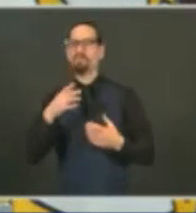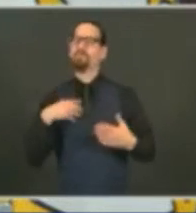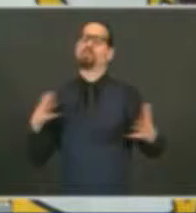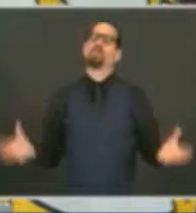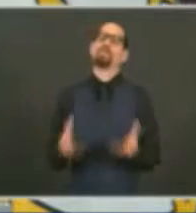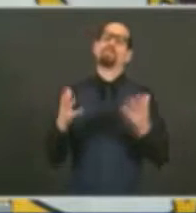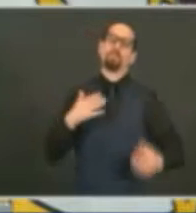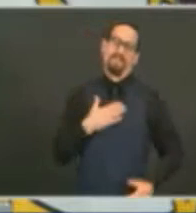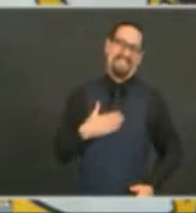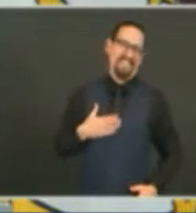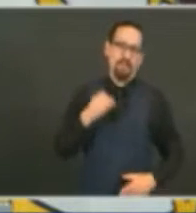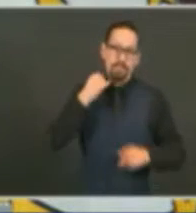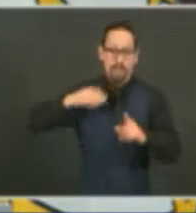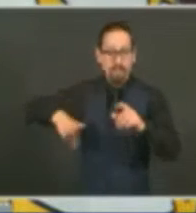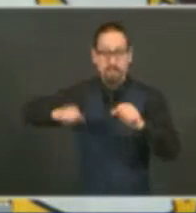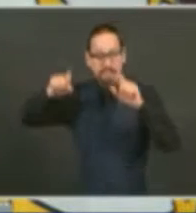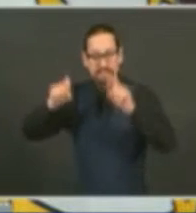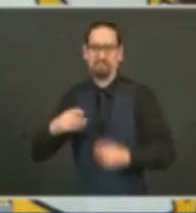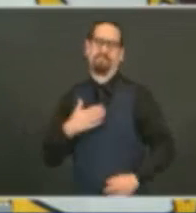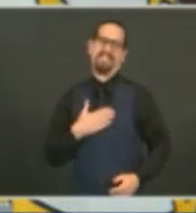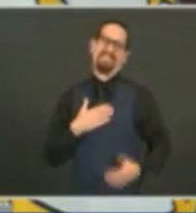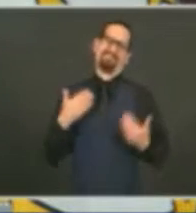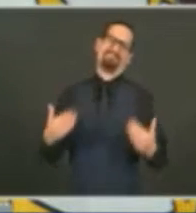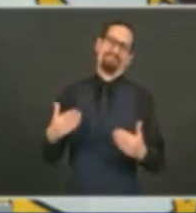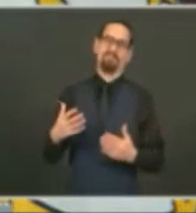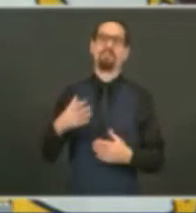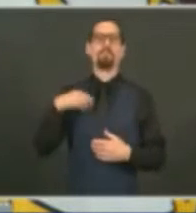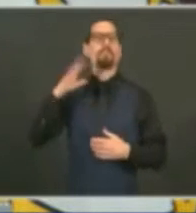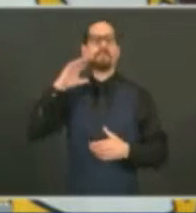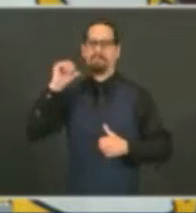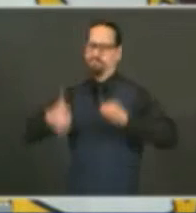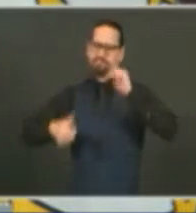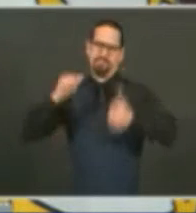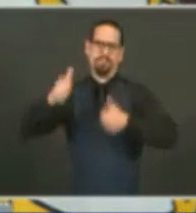adding supply to the system to really keep it moving.